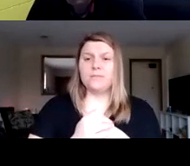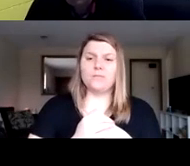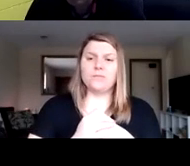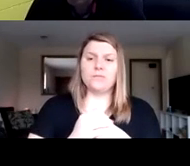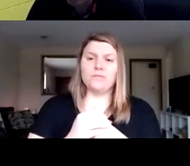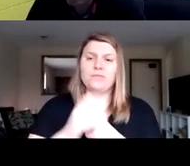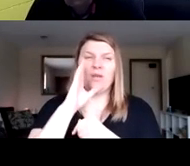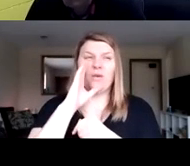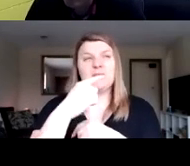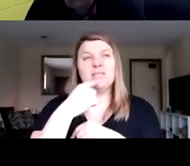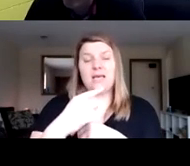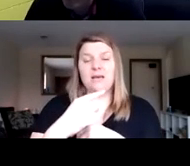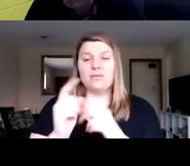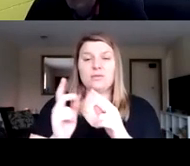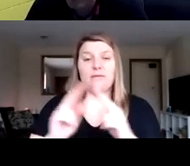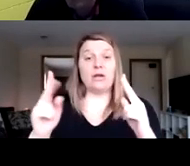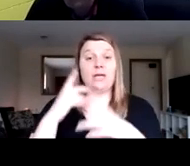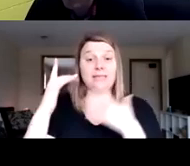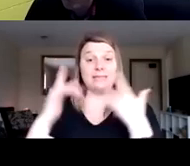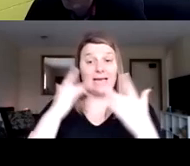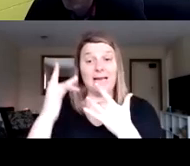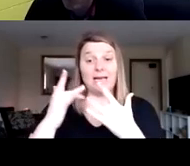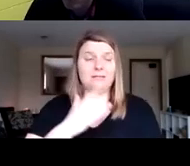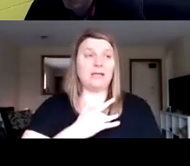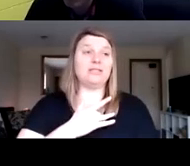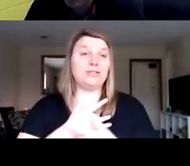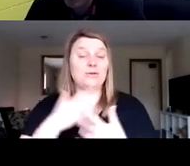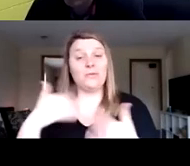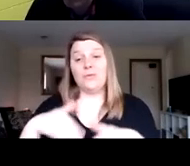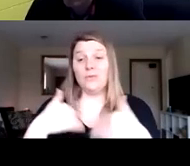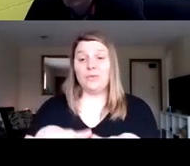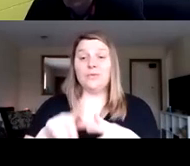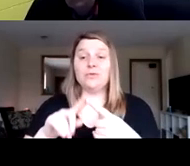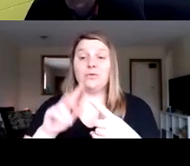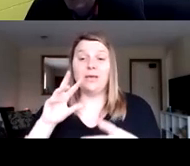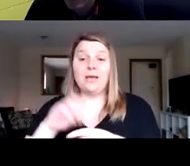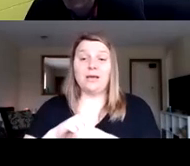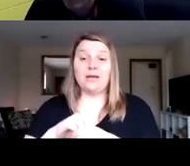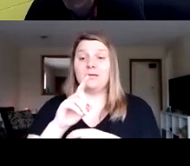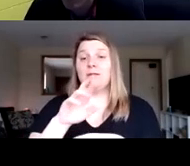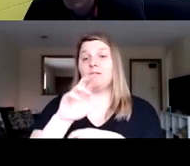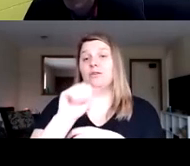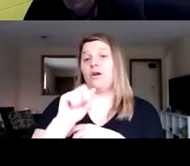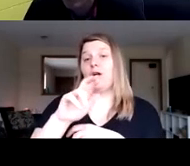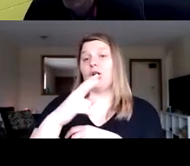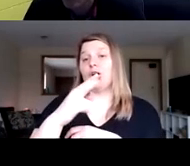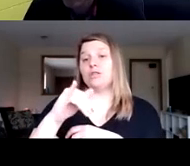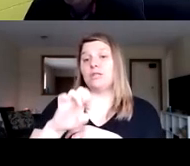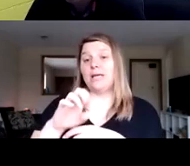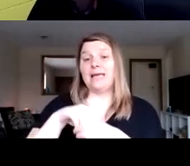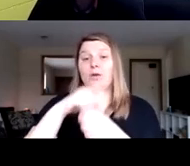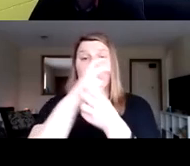will say I was very excited and touched to be engaged by Dr. Archie Headings in orthopedics,